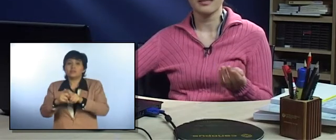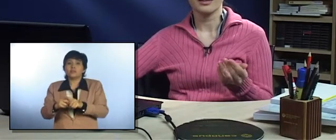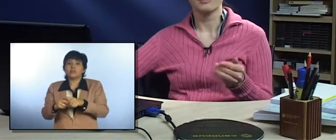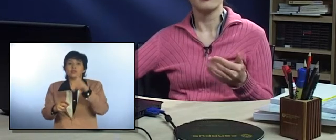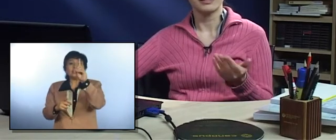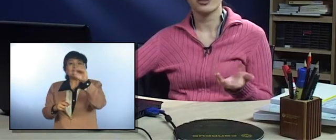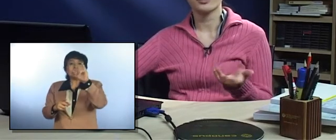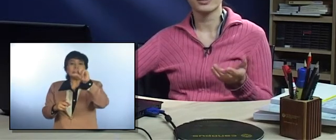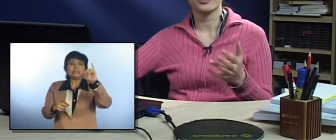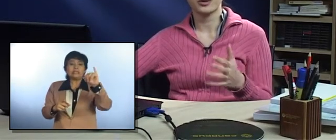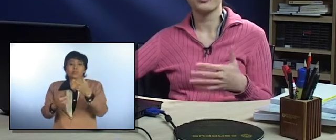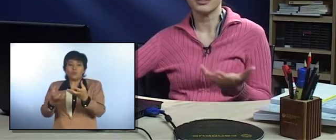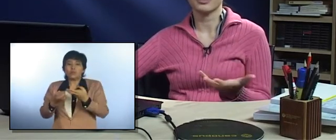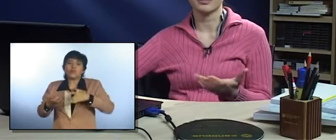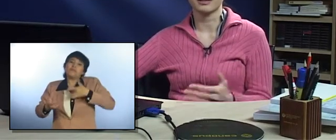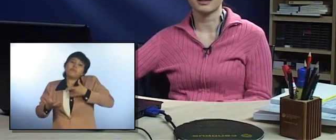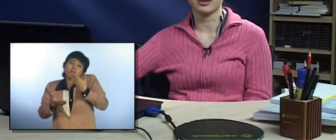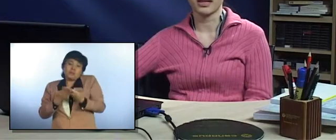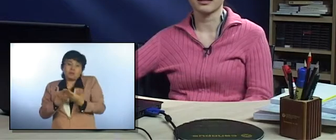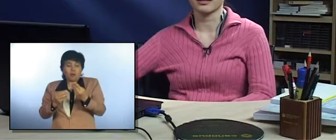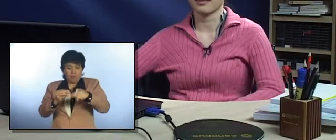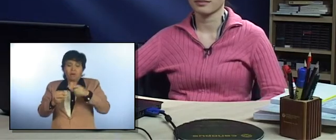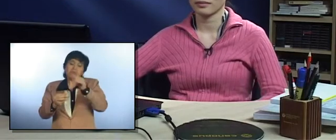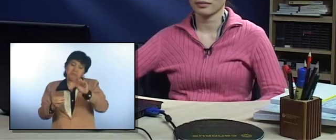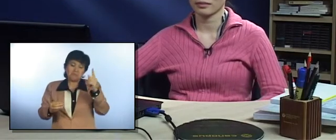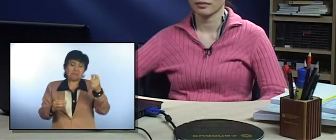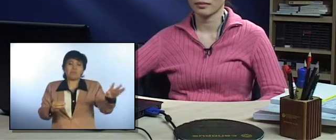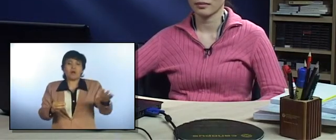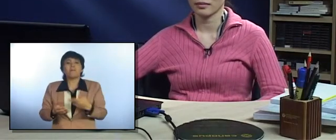DG. Yep, they just want you to feel good about their product.